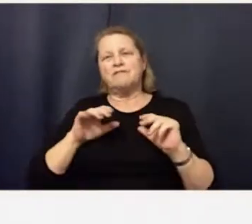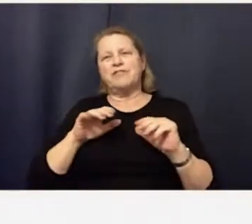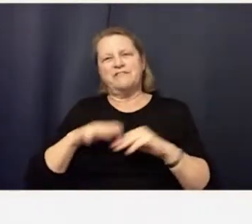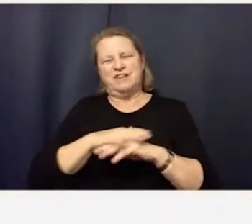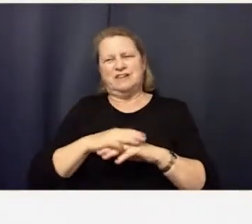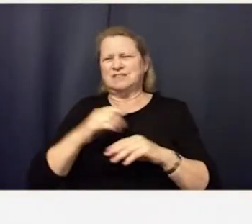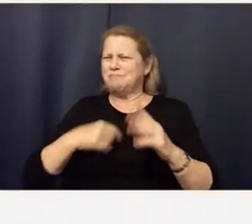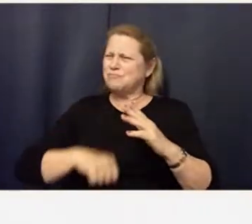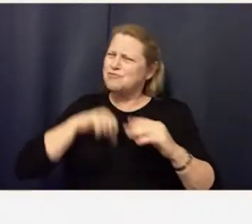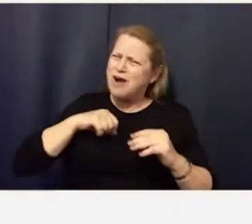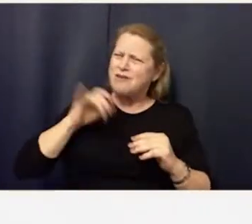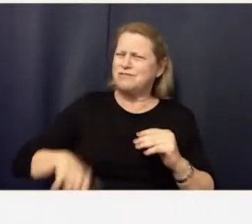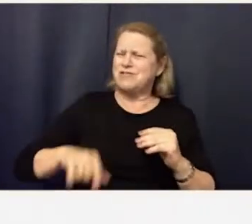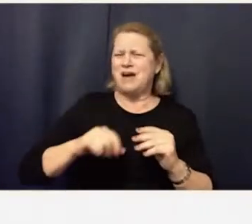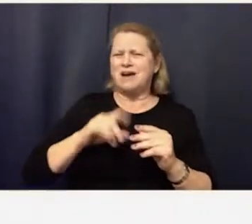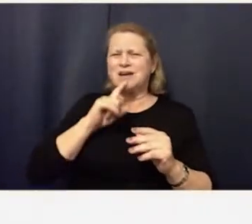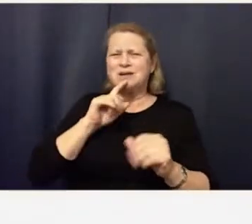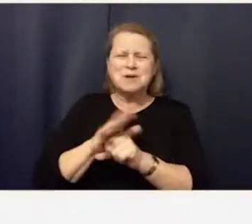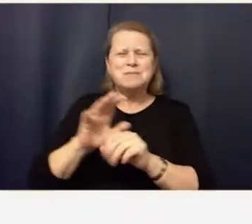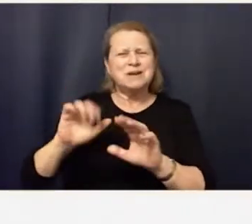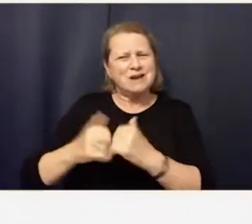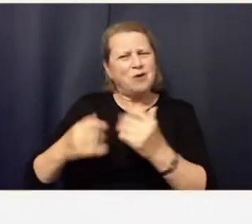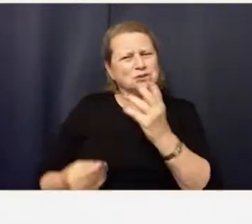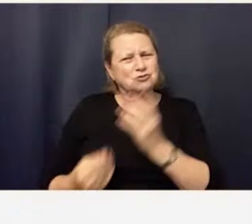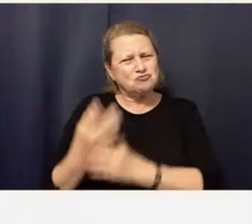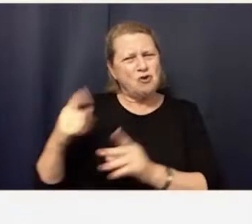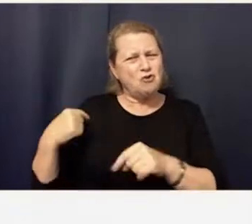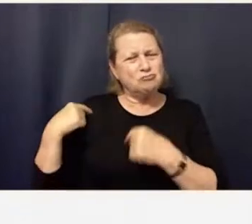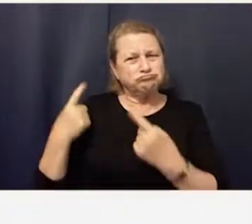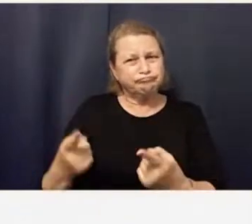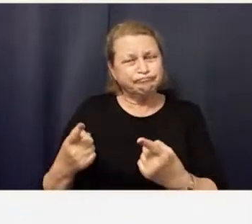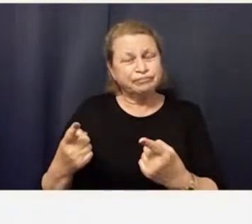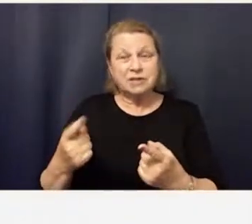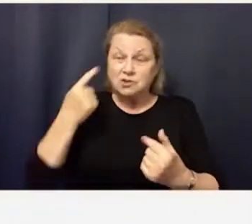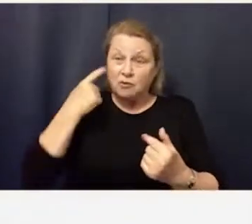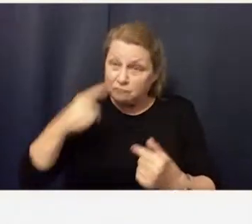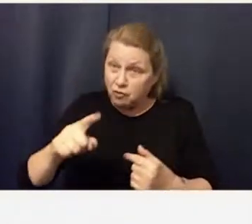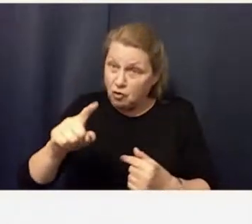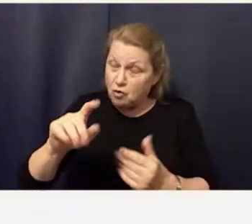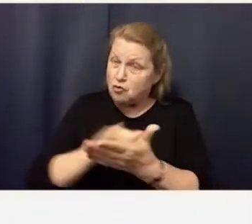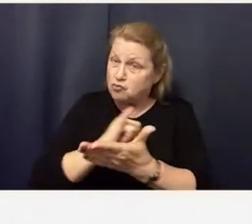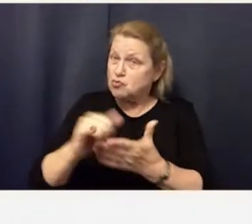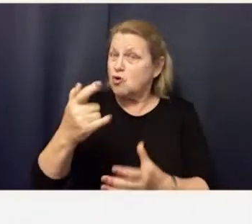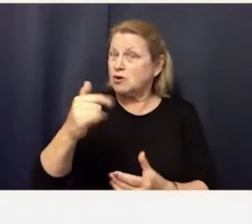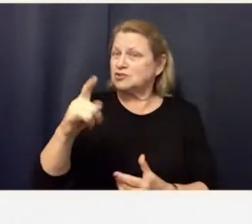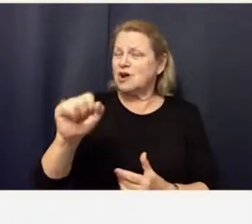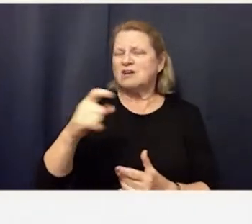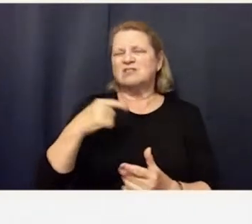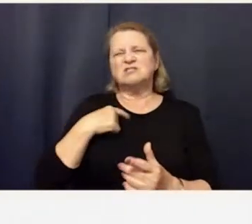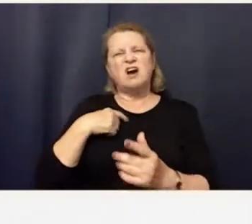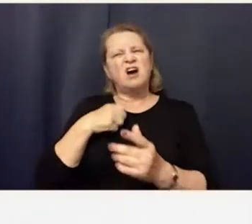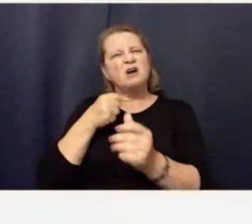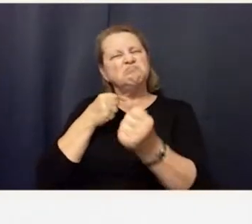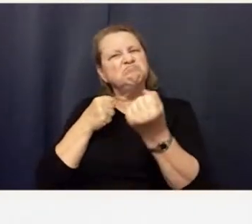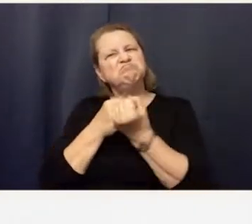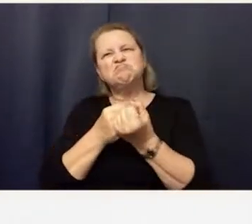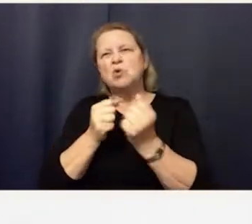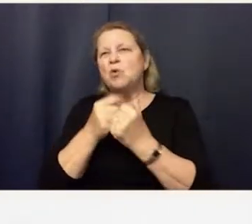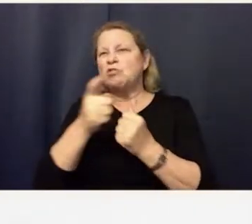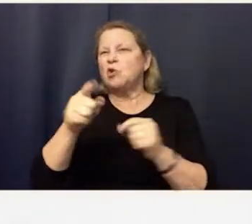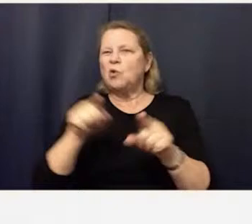grown over the years. So on behalf of the New York Giants, I stand with you, My Sister's Place, as you reach